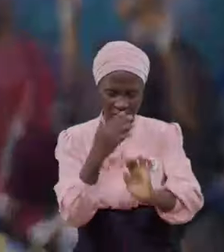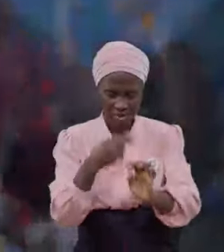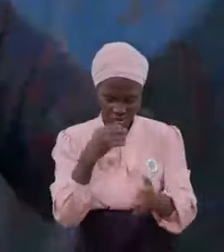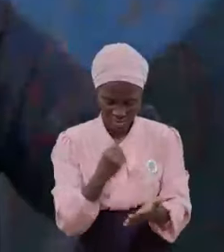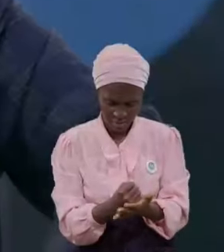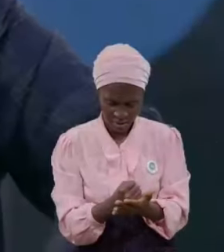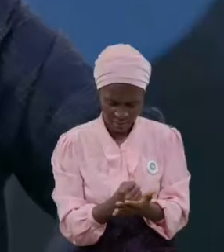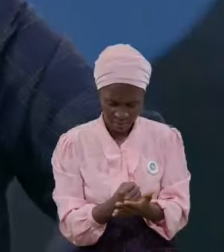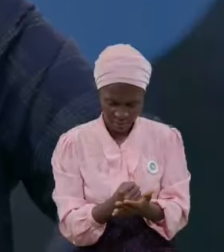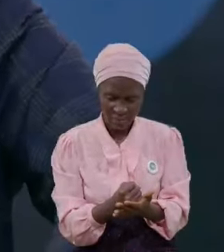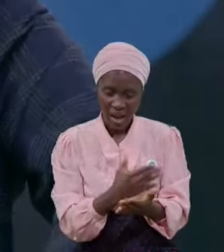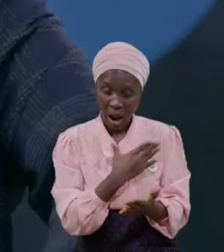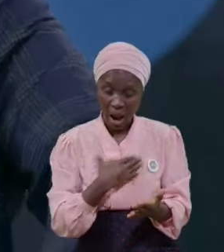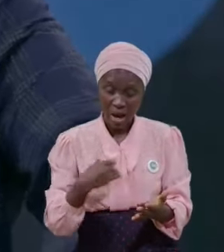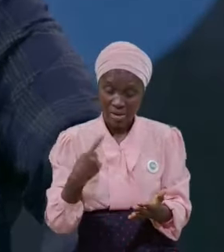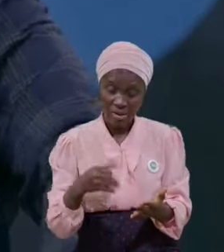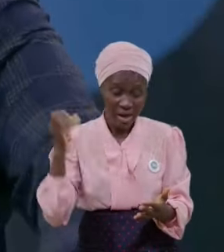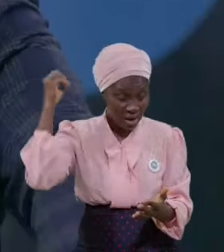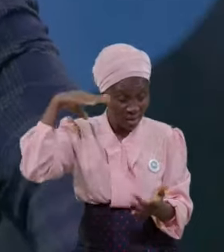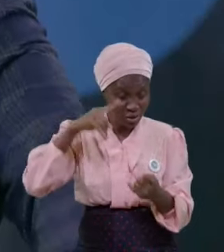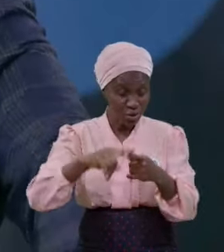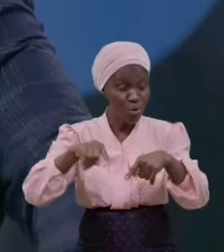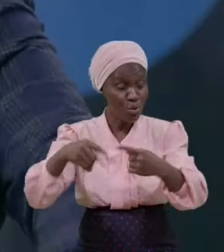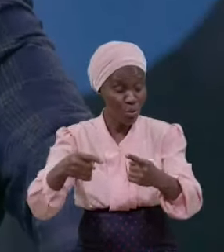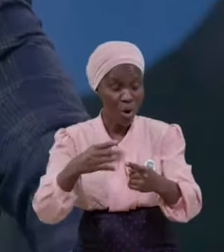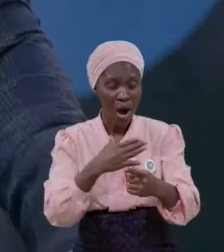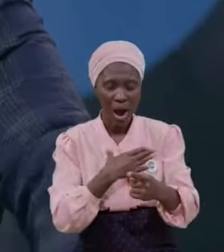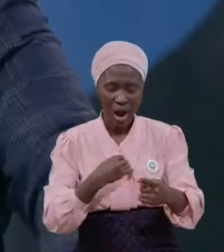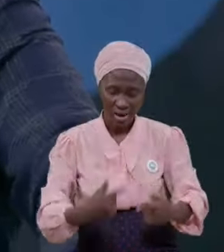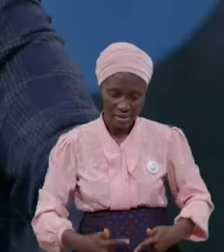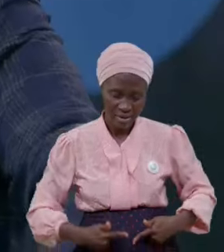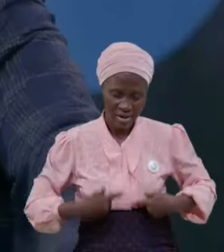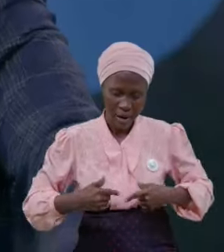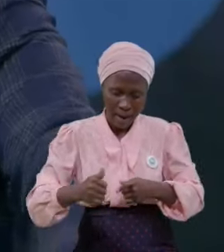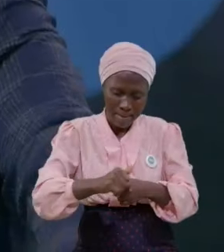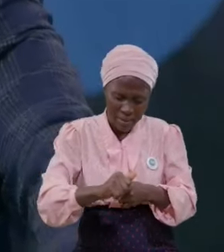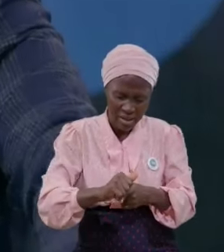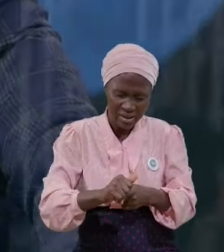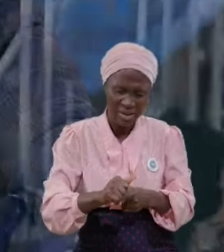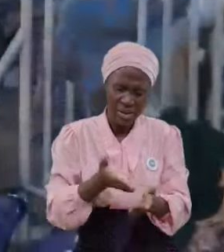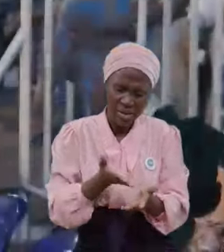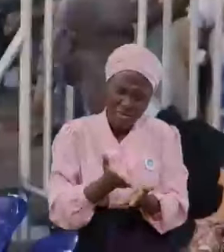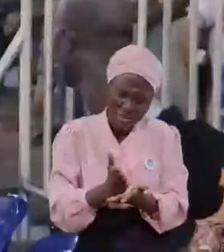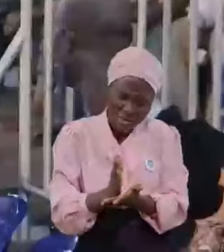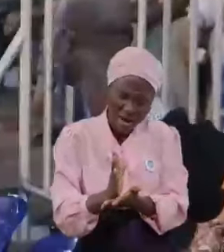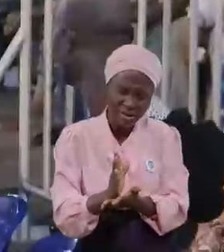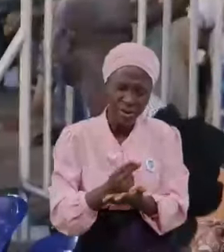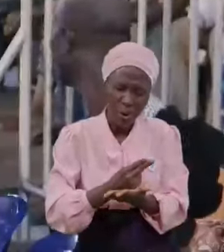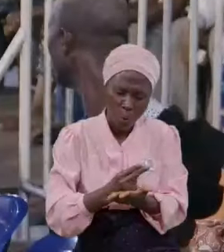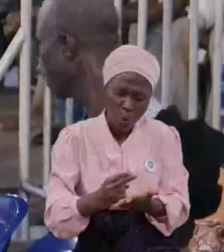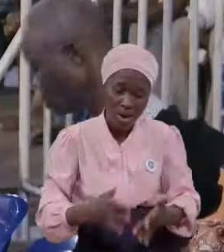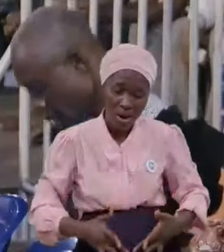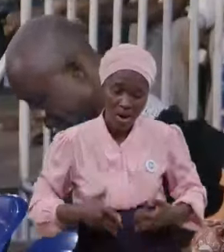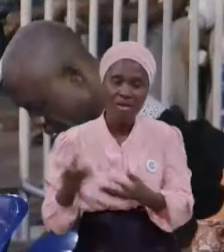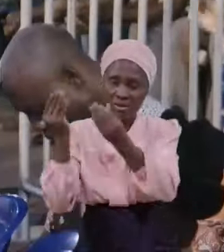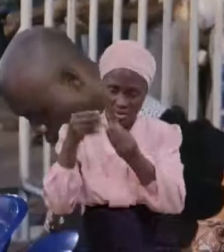go and live an upright life, grant unto them right now. Thank you, Lord, for the